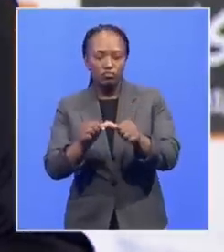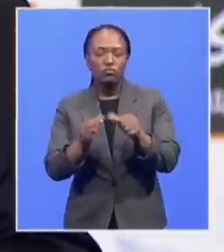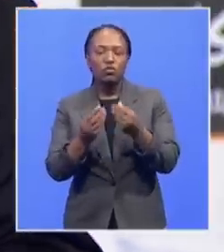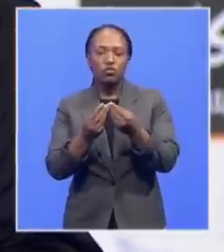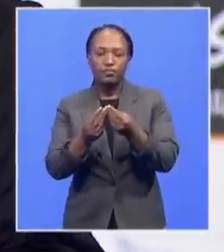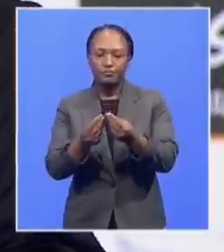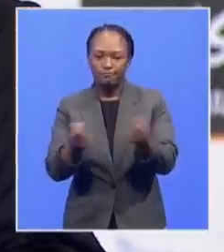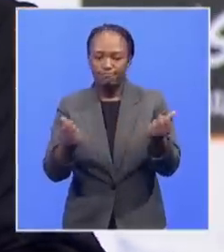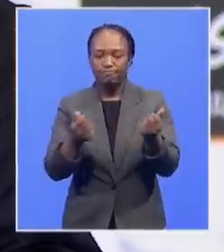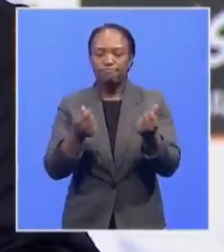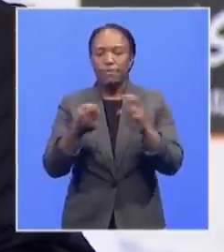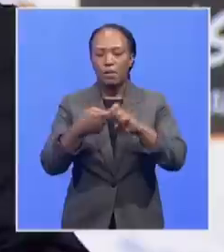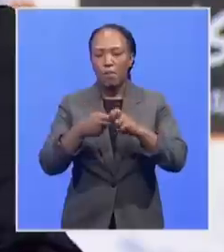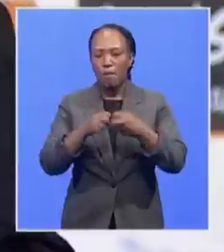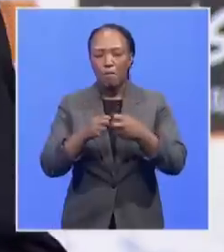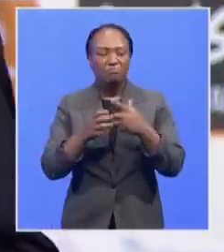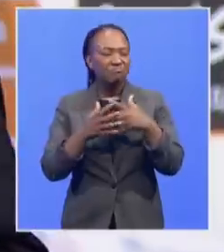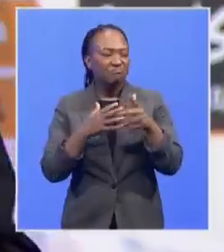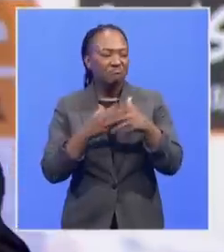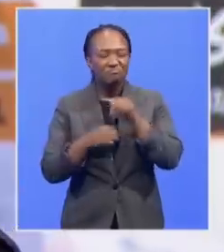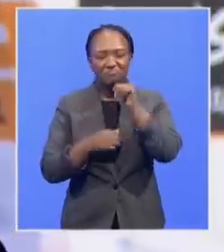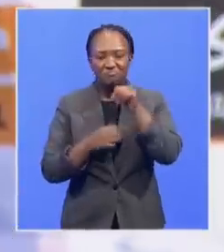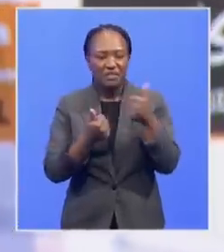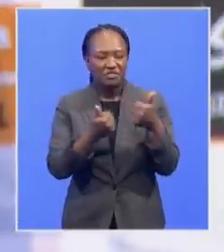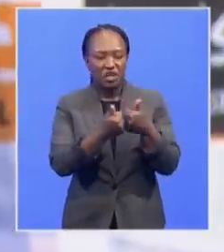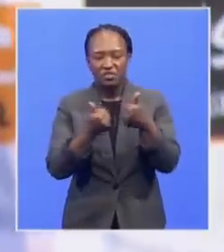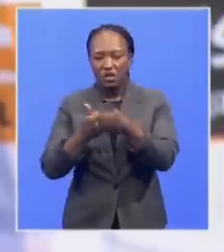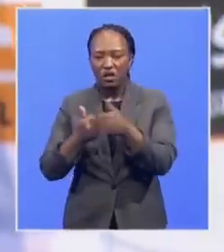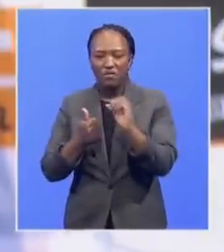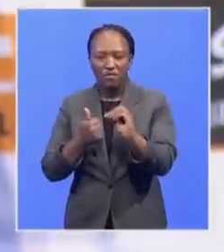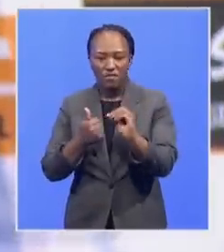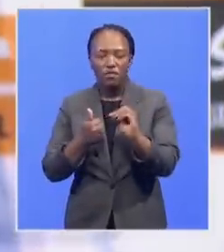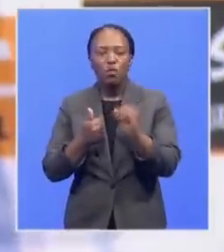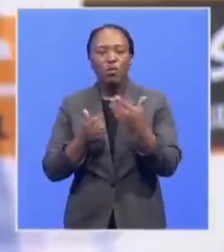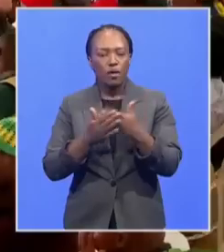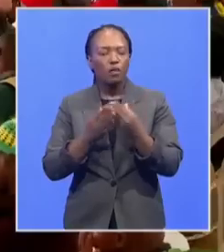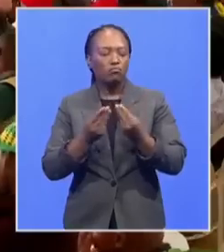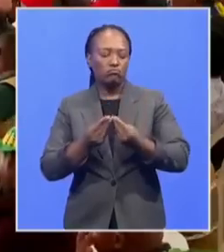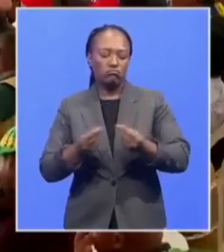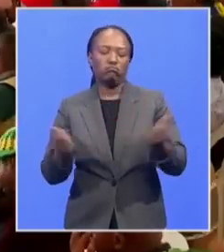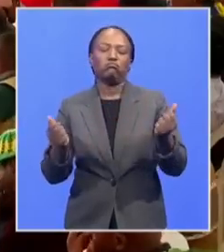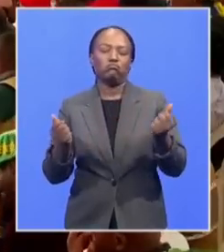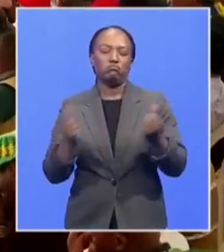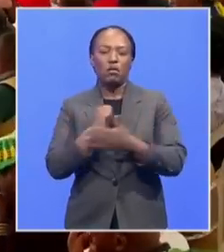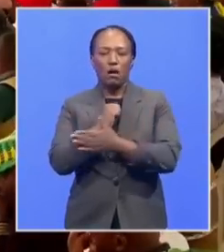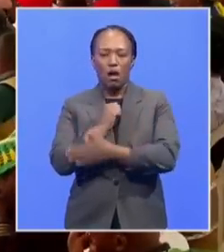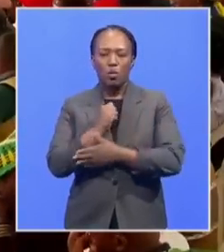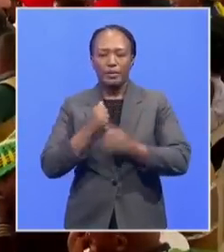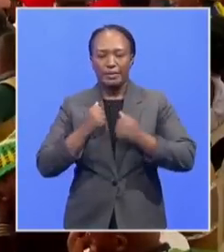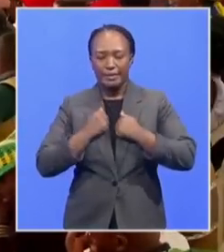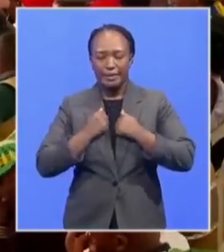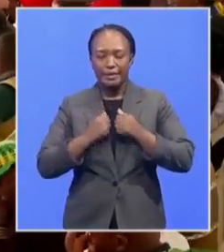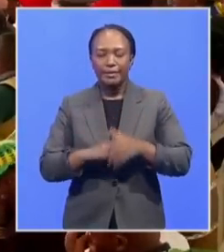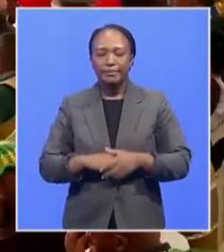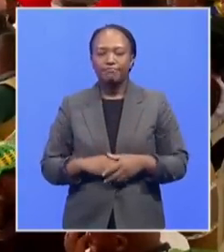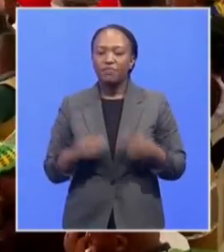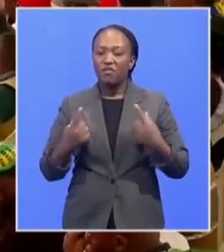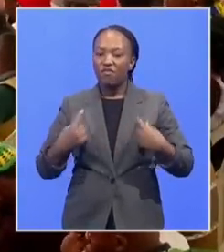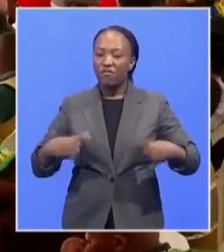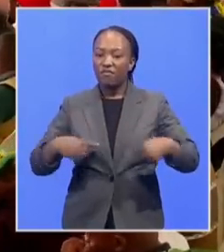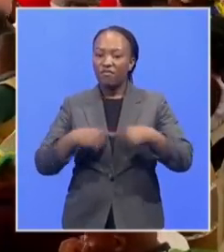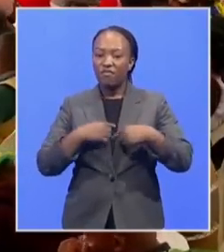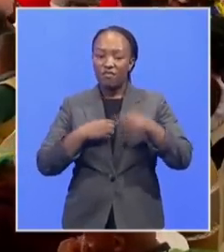problems and challenges that beset our country. As for us in